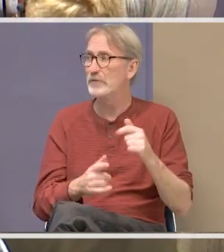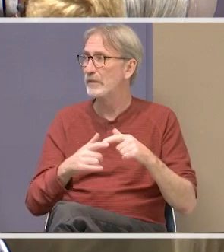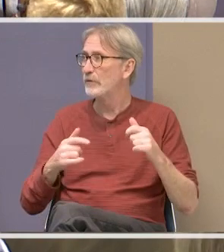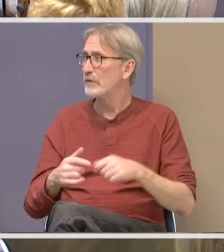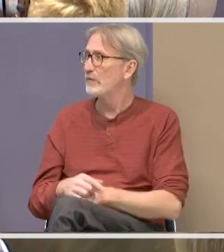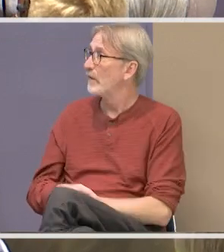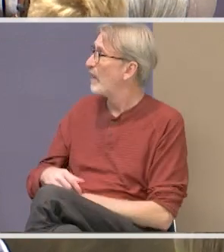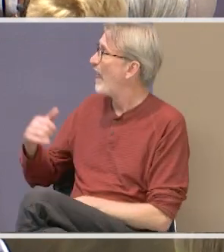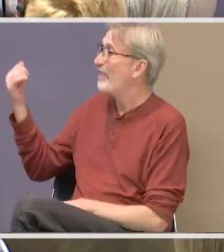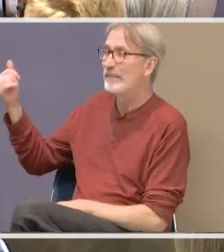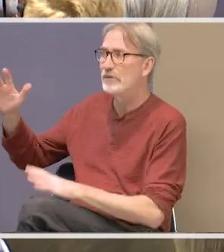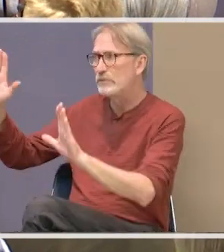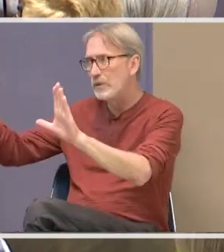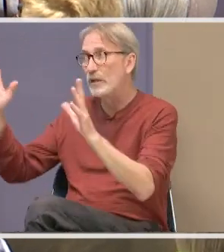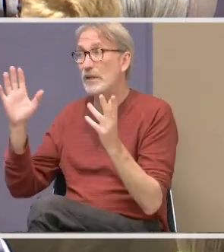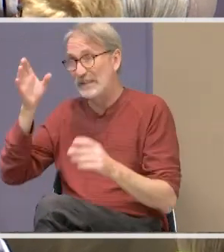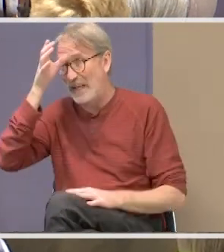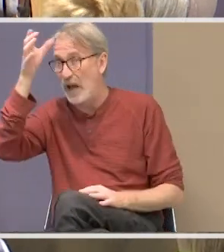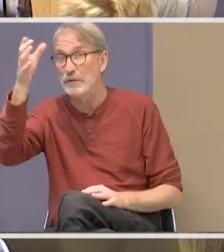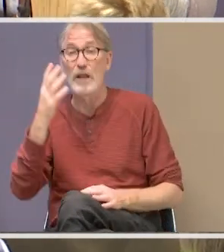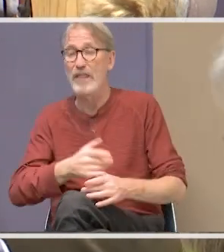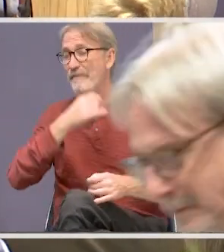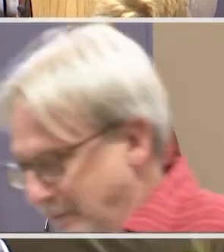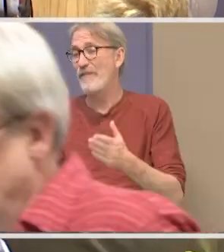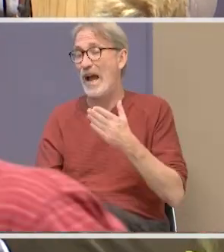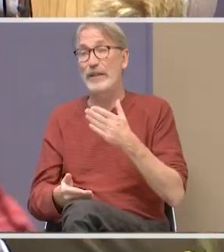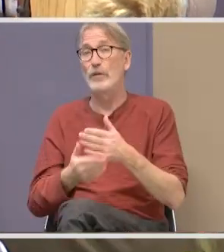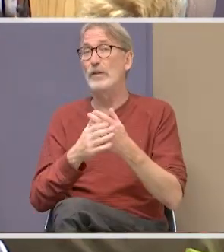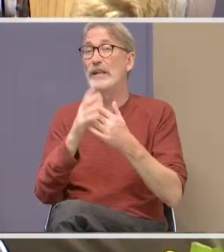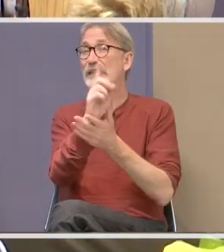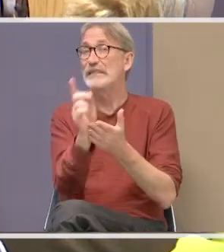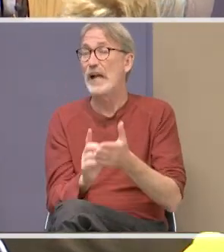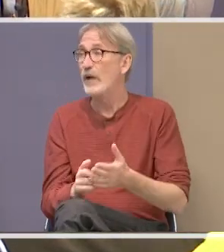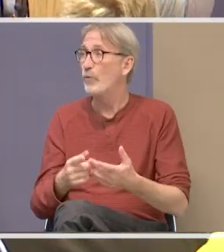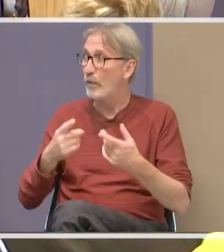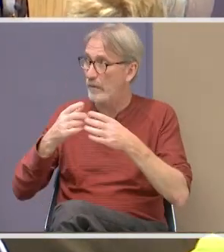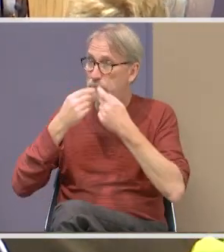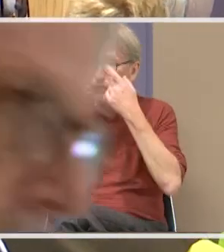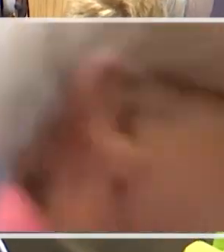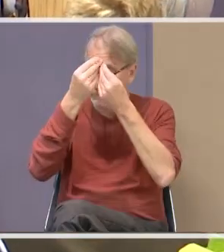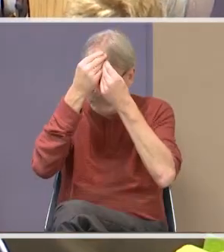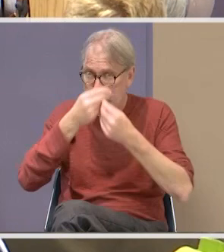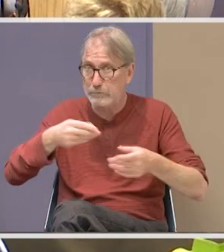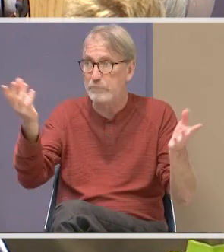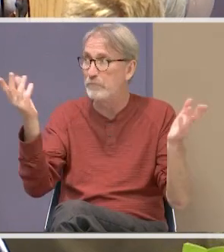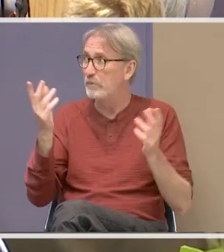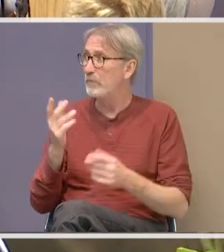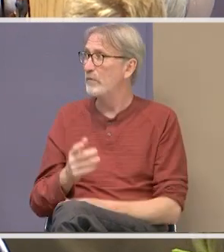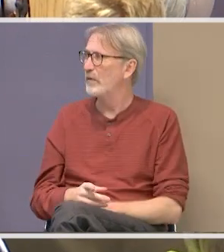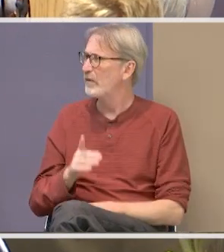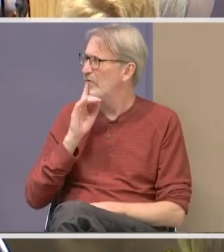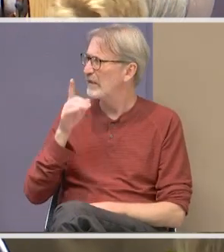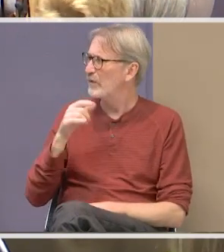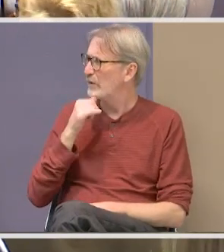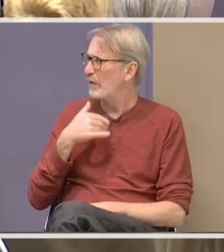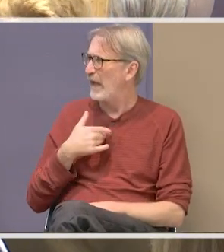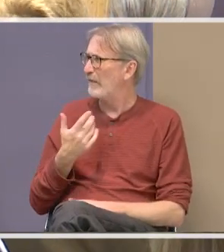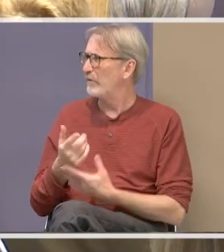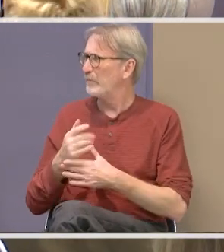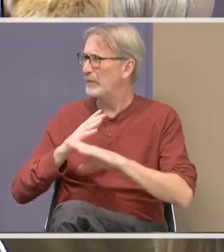is just a concept, and so when the final design is out, we didn't mention this, did we? I want to have bike detection for a bike